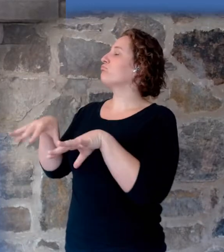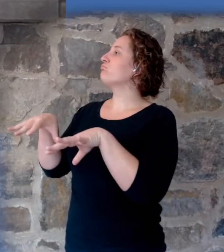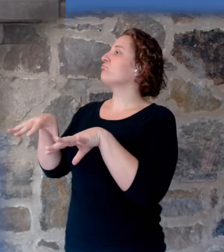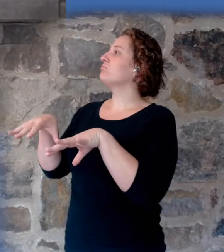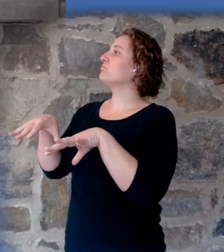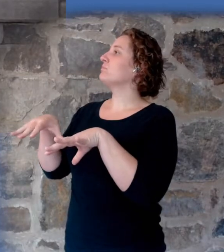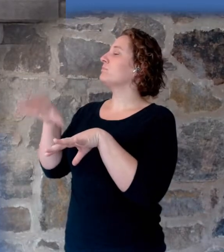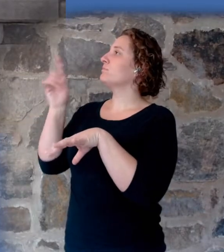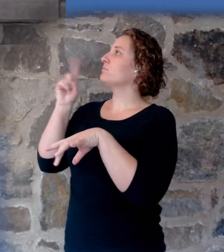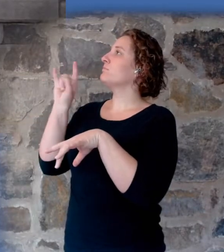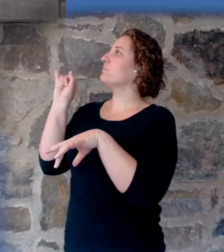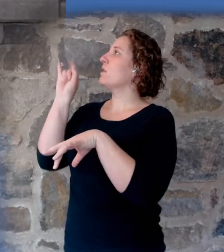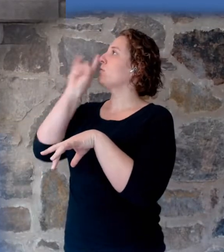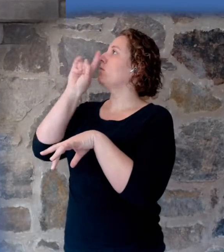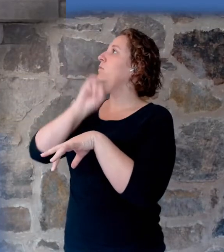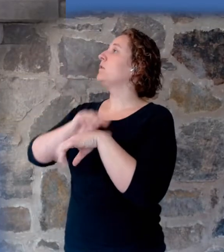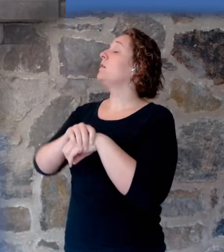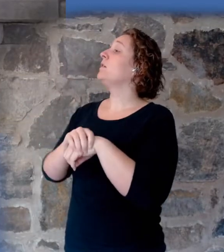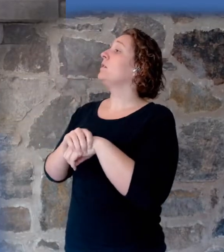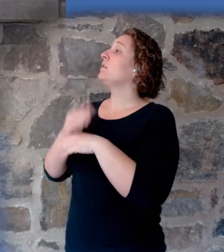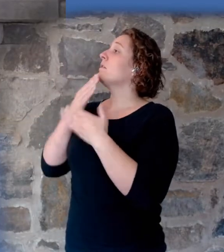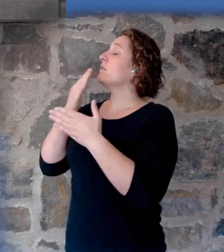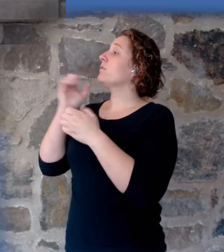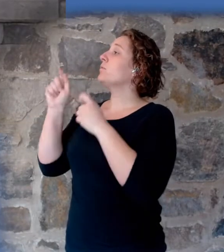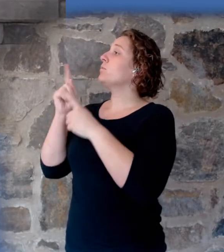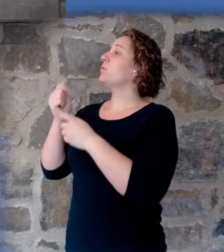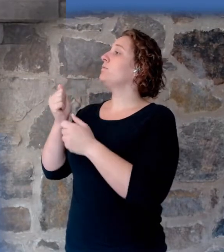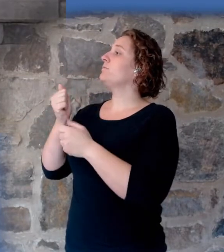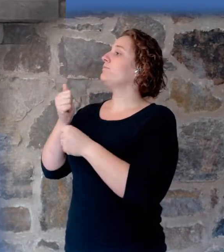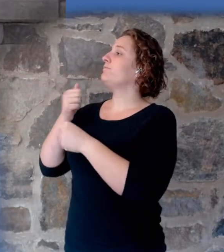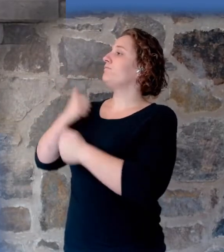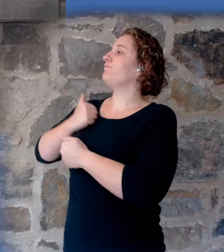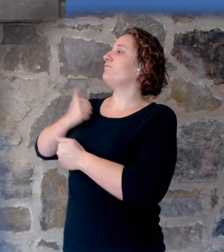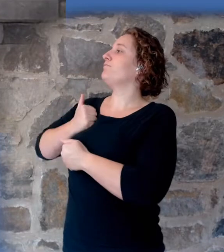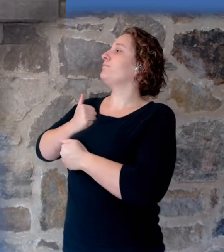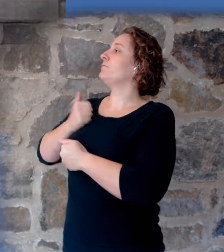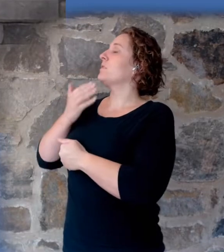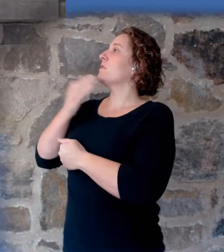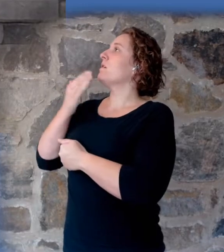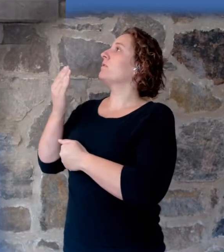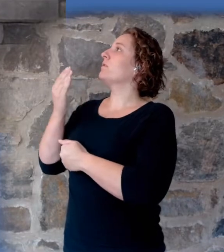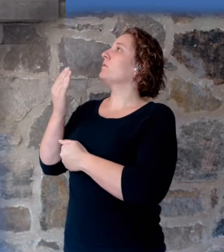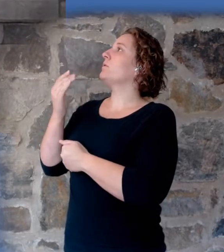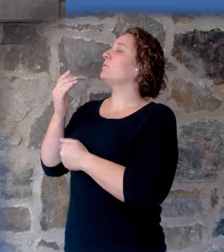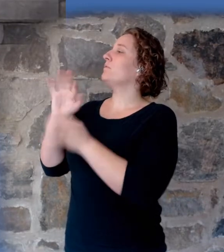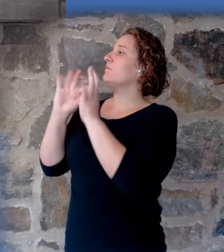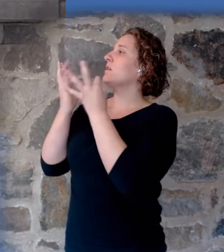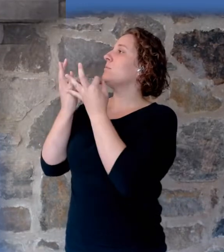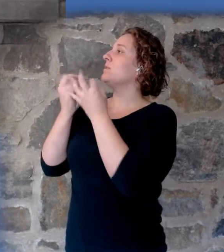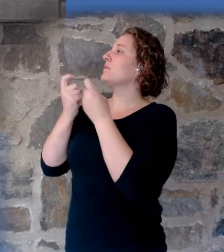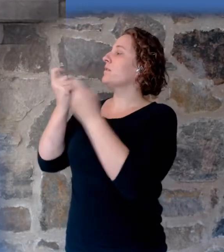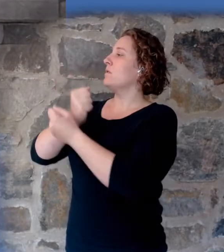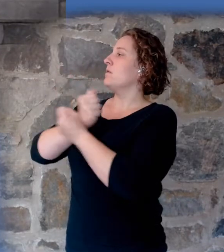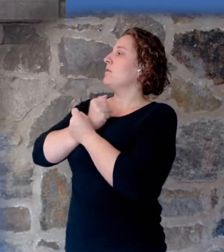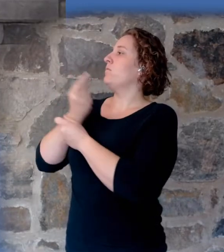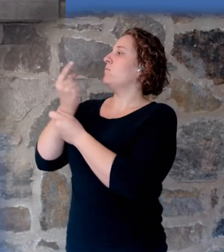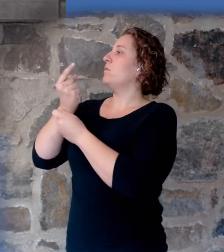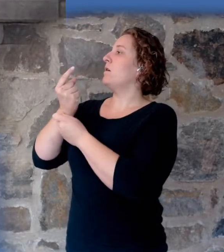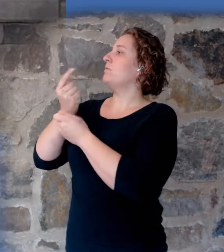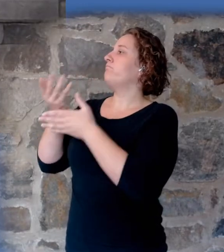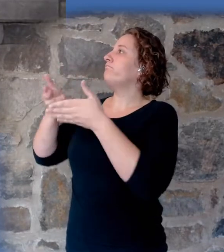Thank you for those who have served, and thank you for those families, Lord, who have surrendered or given one of their loved ones that we might enjoy freedom.